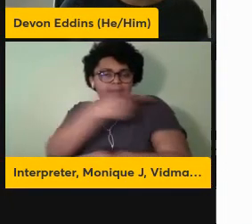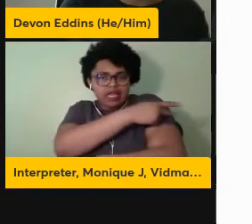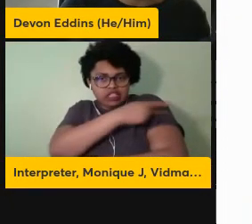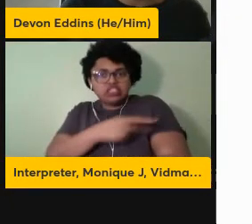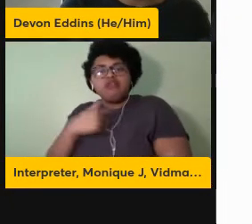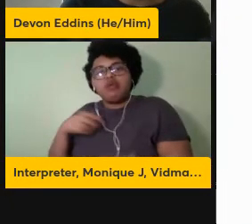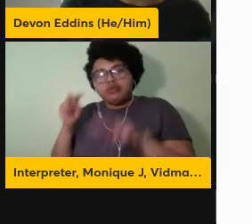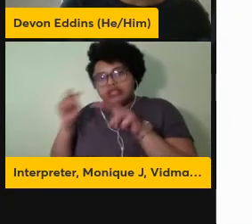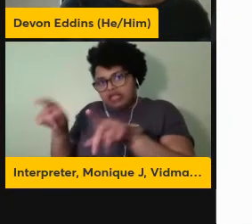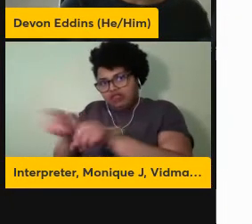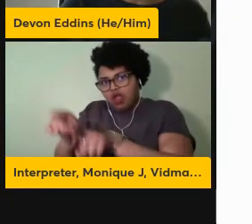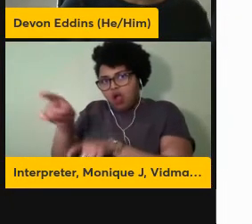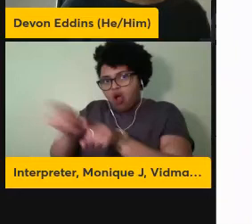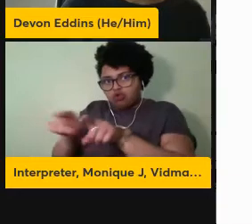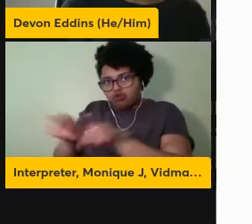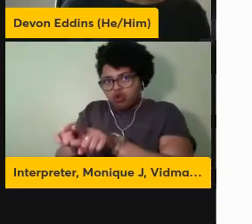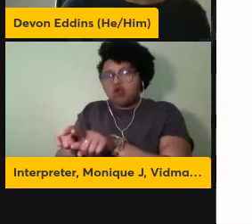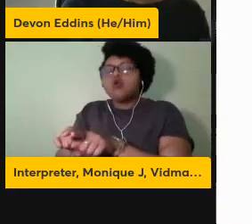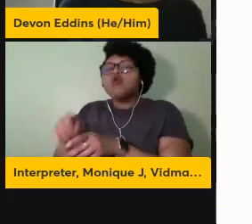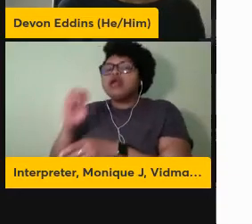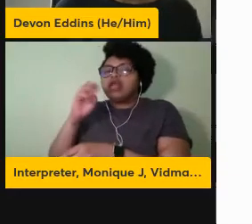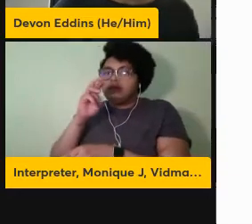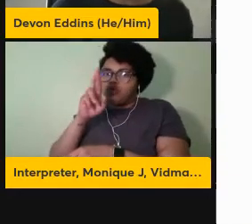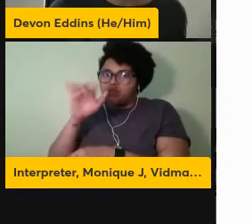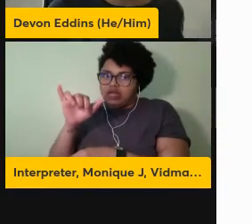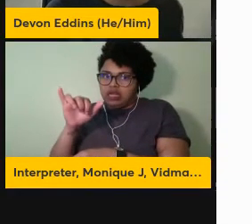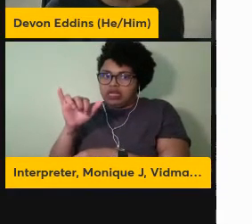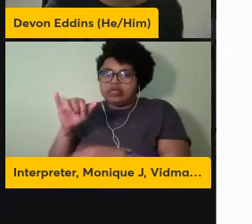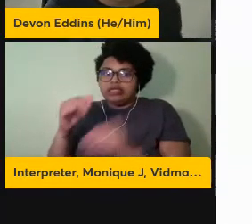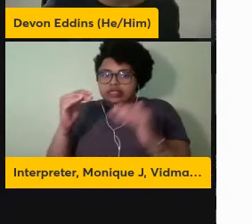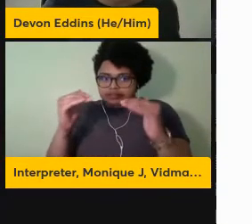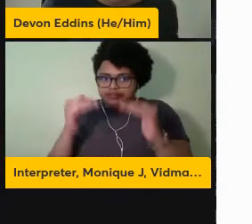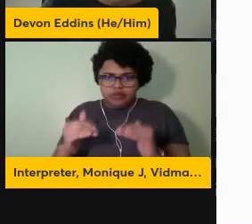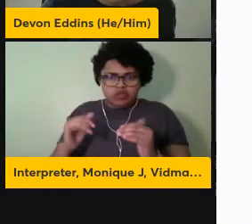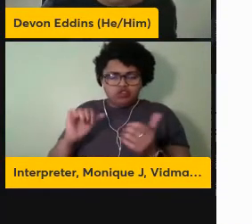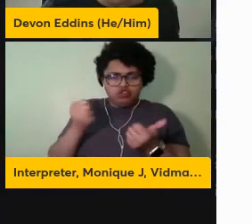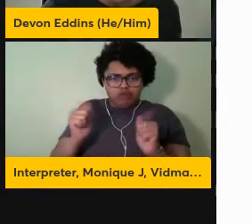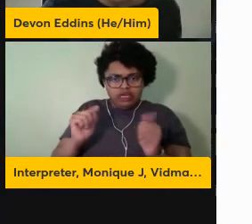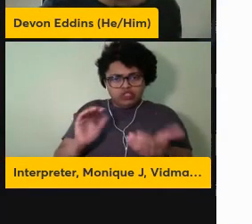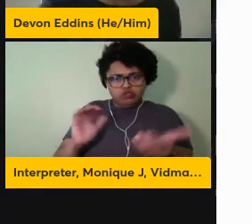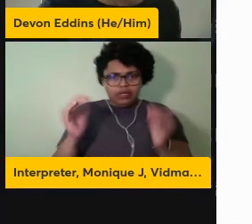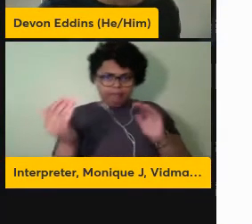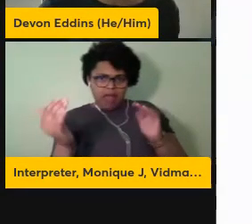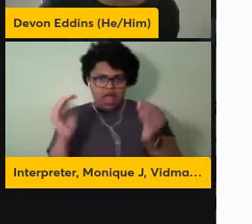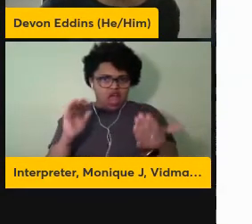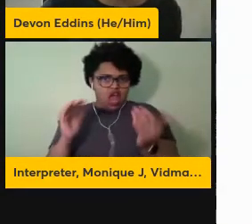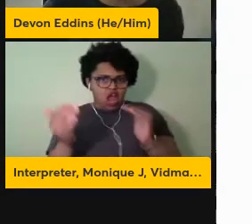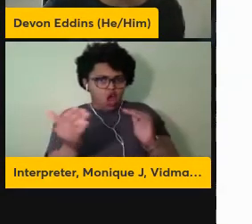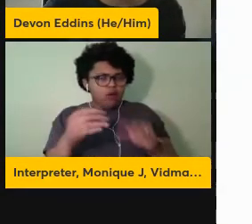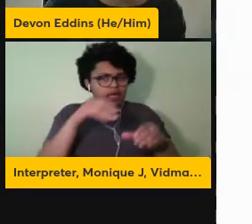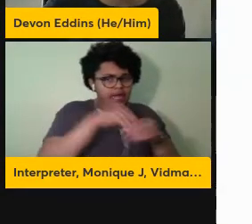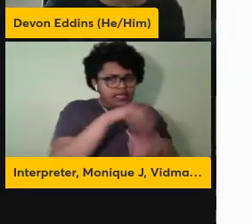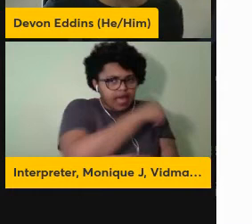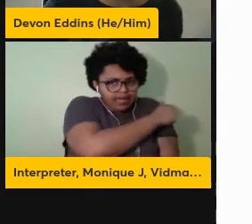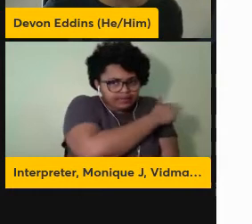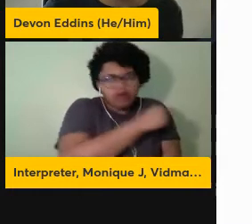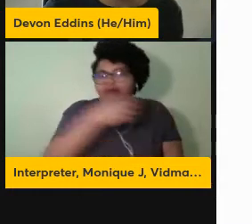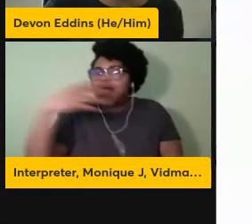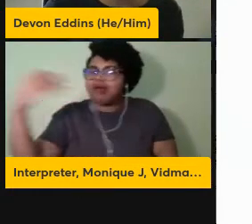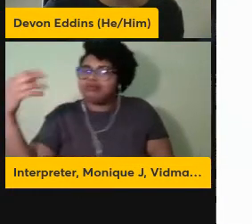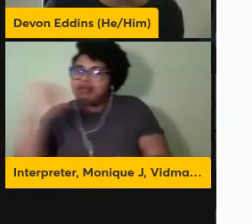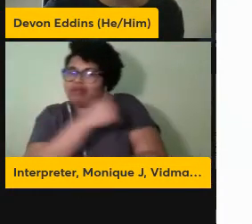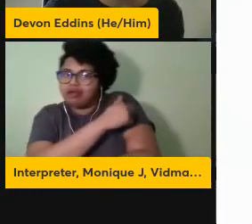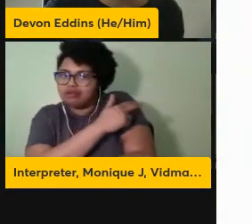here at Emory, and then also healthy controls to compare those two. And from these patients, our